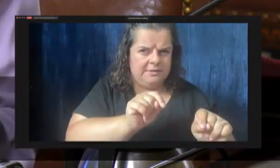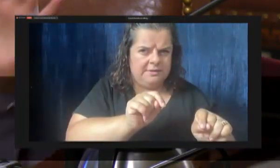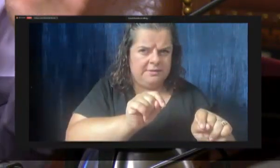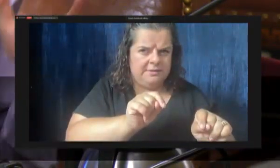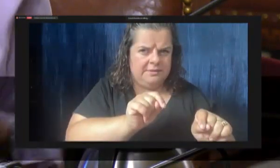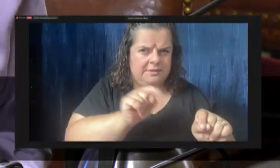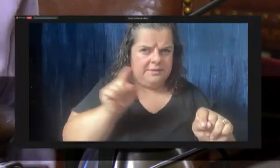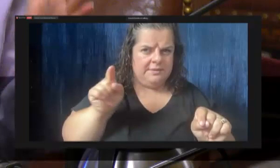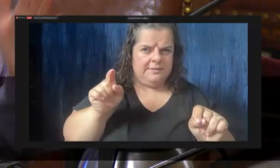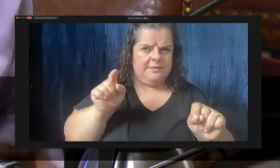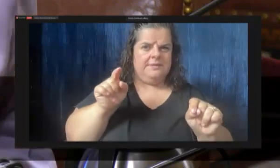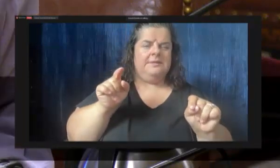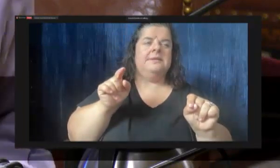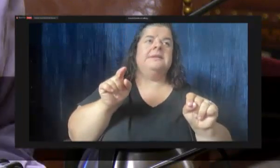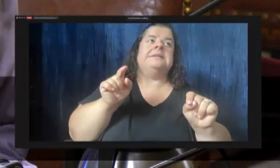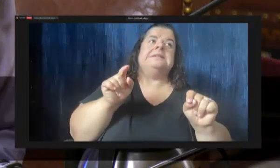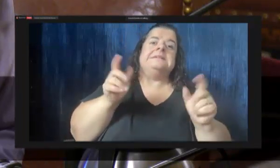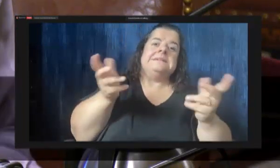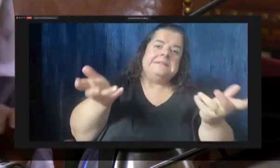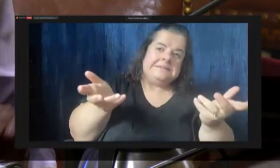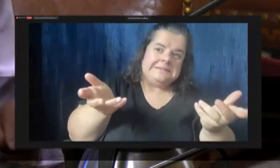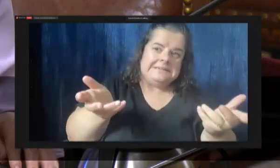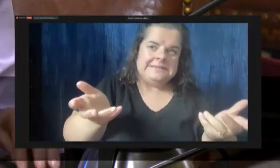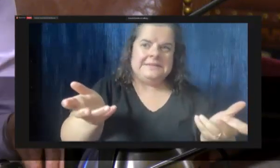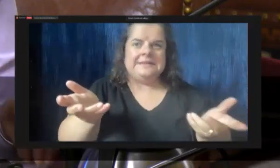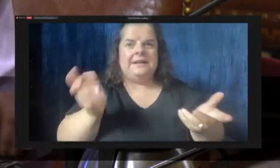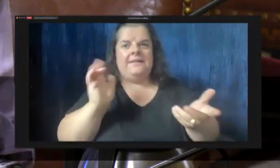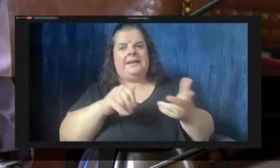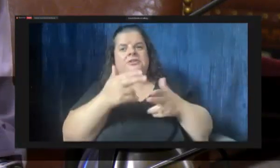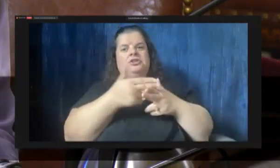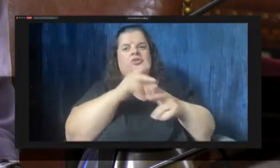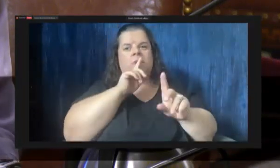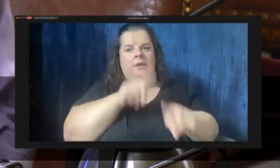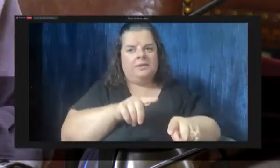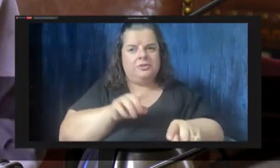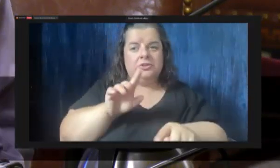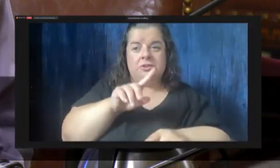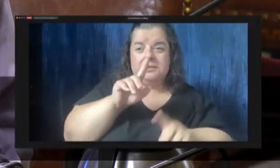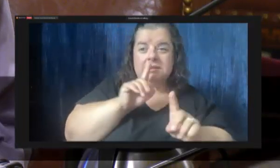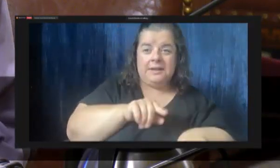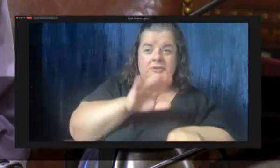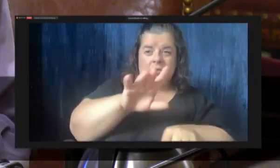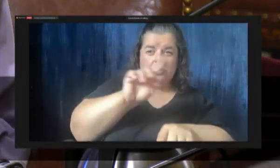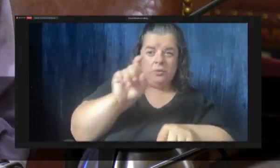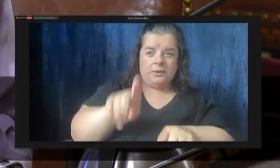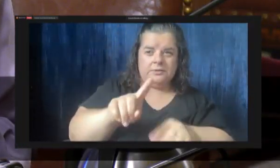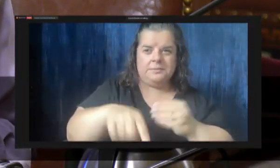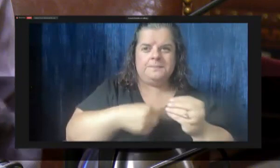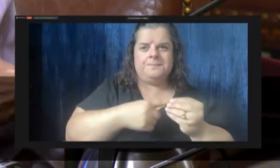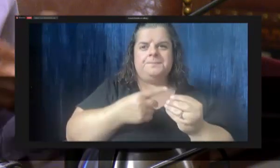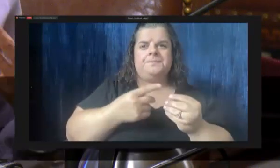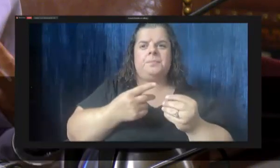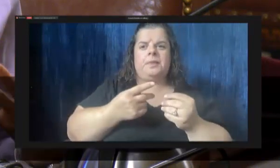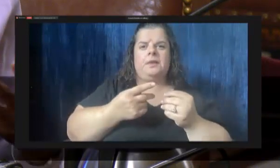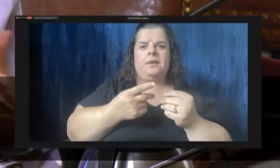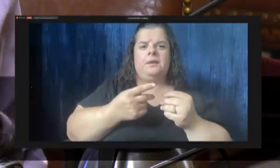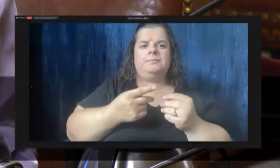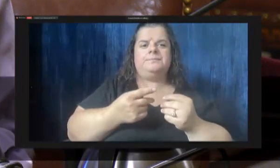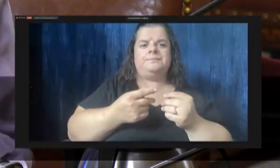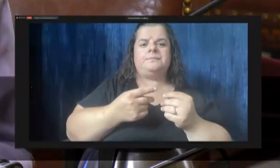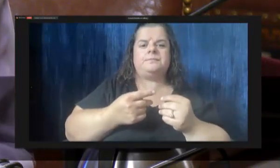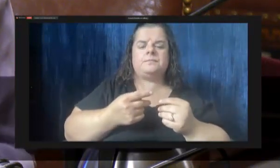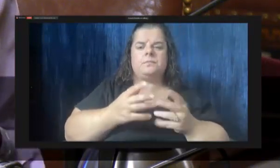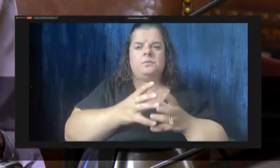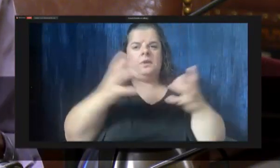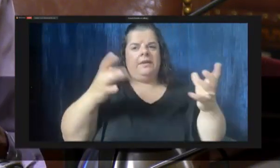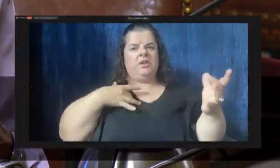want. So, I mean, that is the short answer. To your question also about, you know, I know there's been a lot of